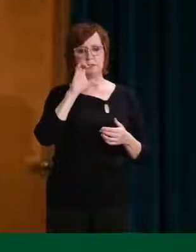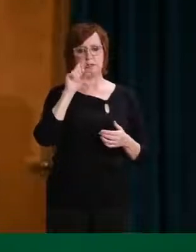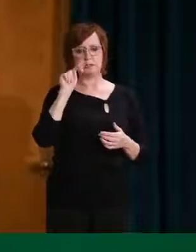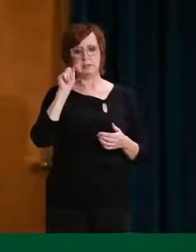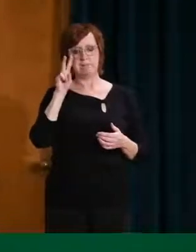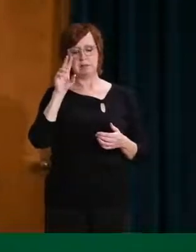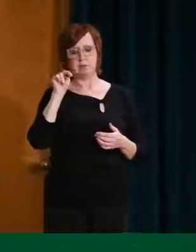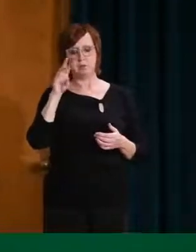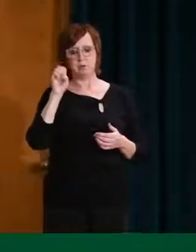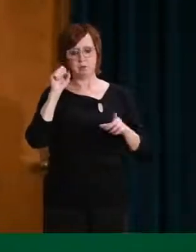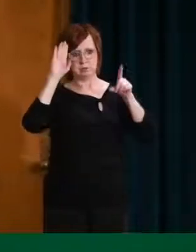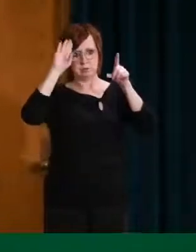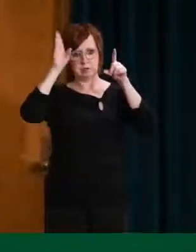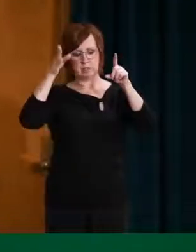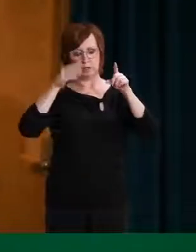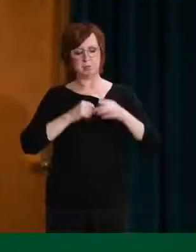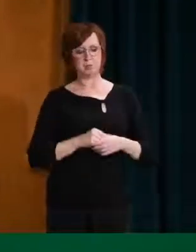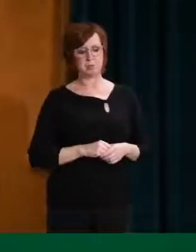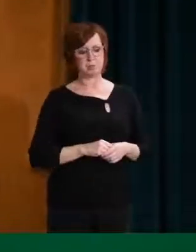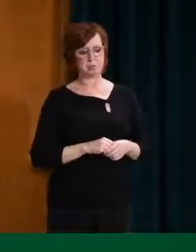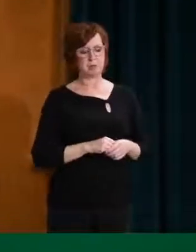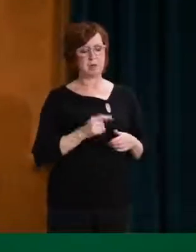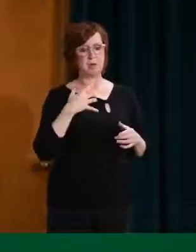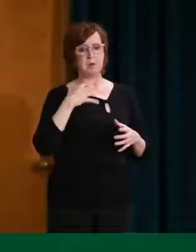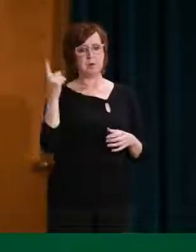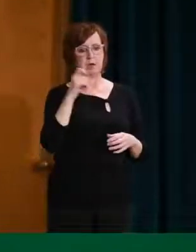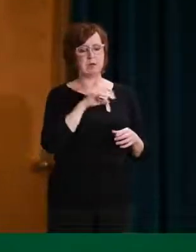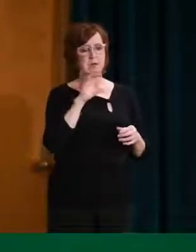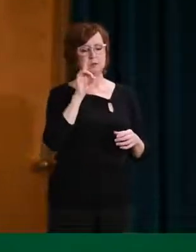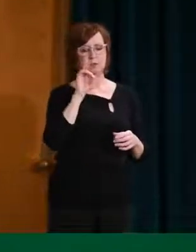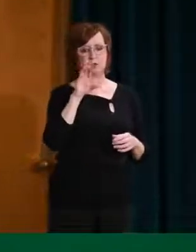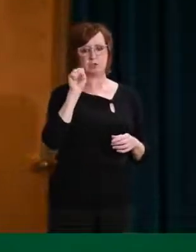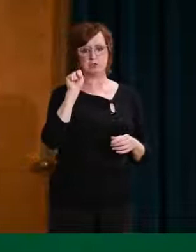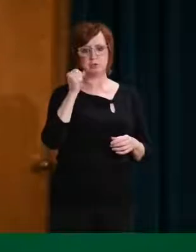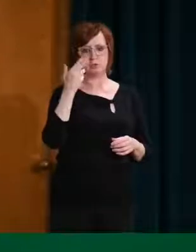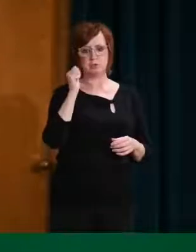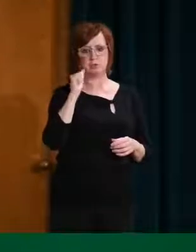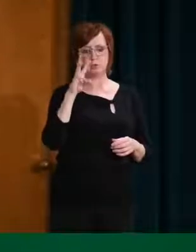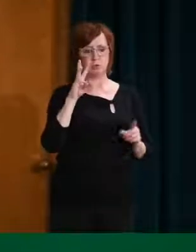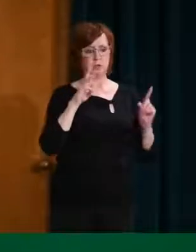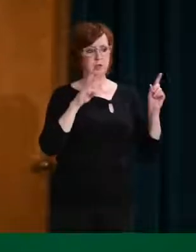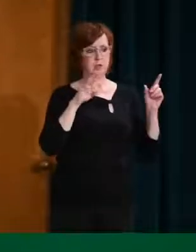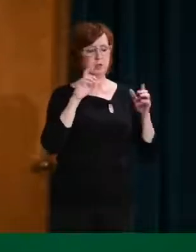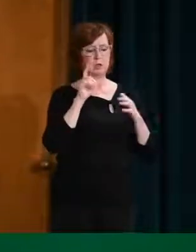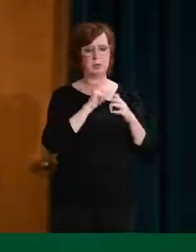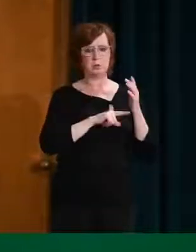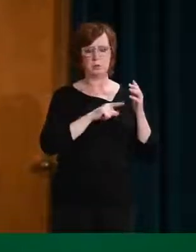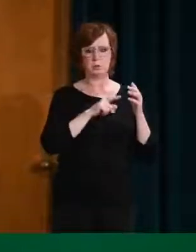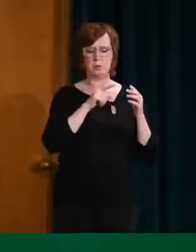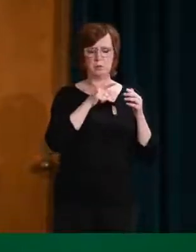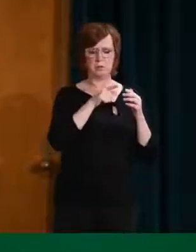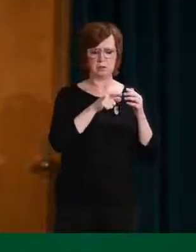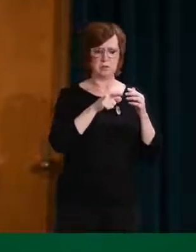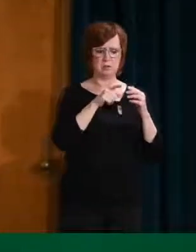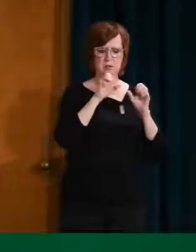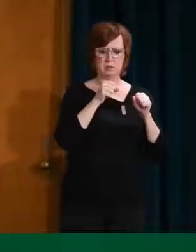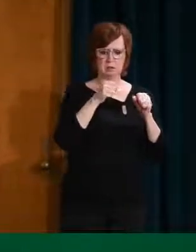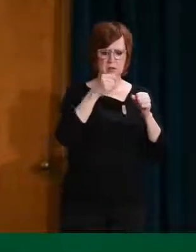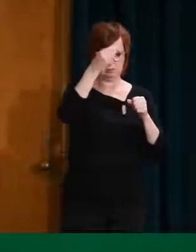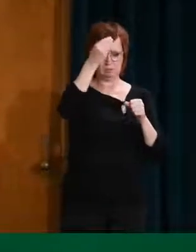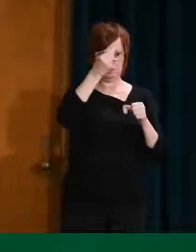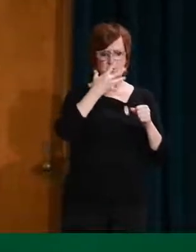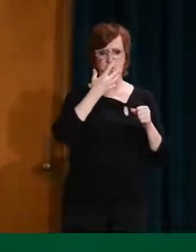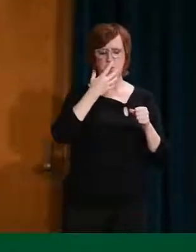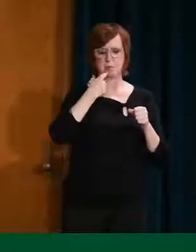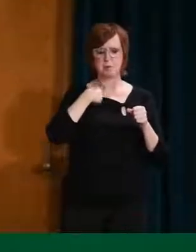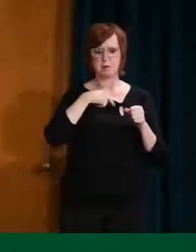Hi there. Yes, my question is for Susan Shaw. I'm actually wondering what you can tell us about the triage committee currently being developed to determine who